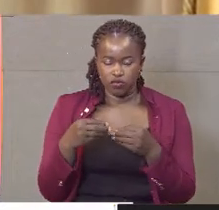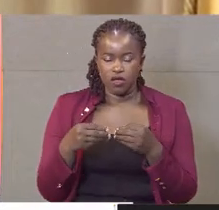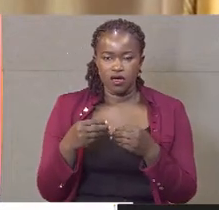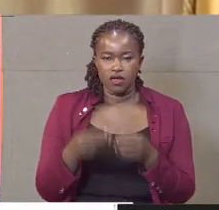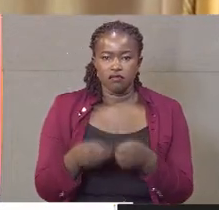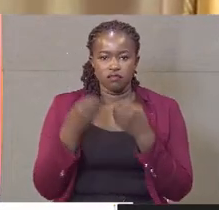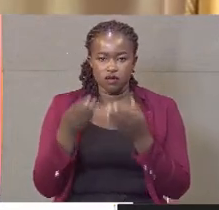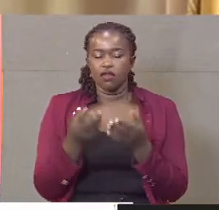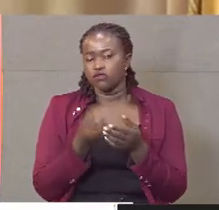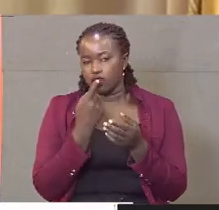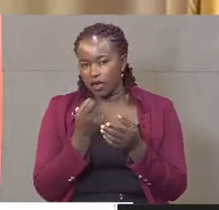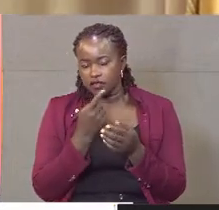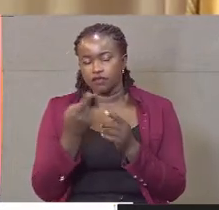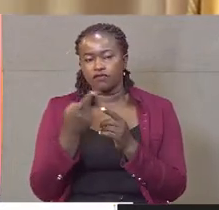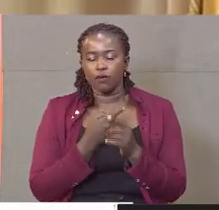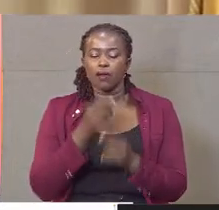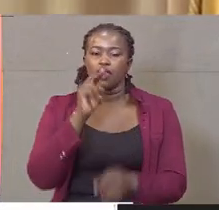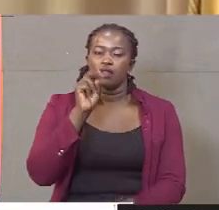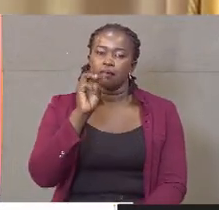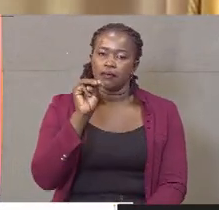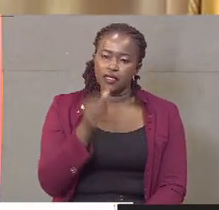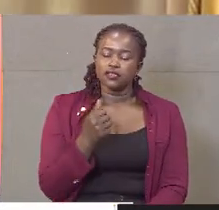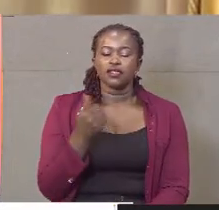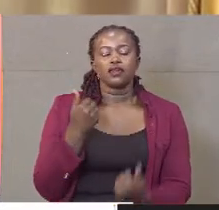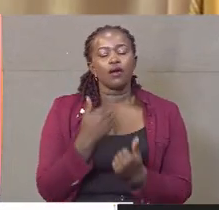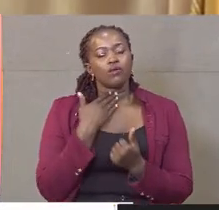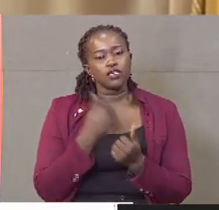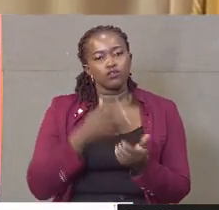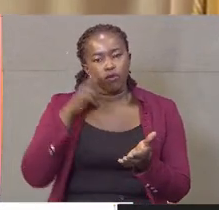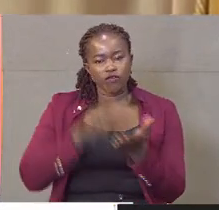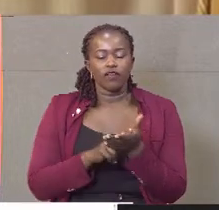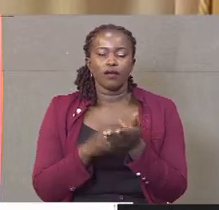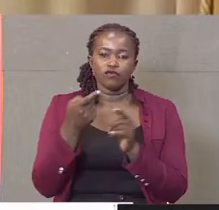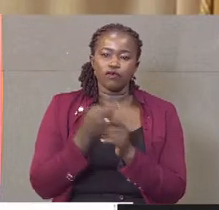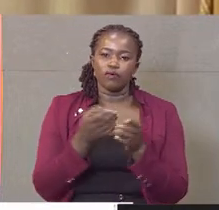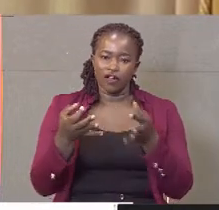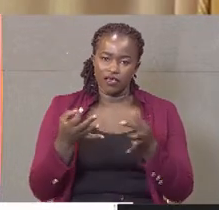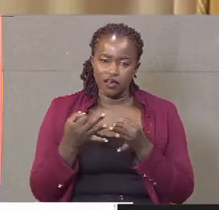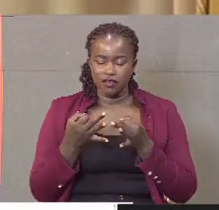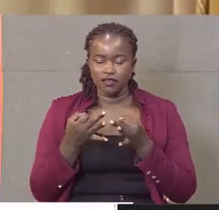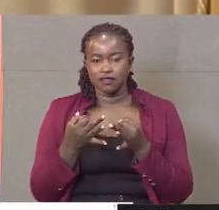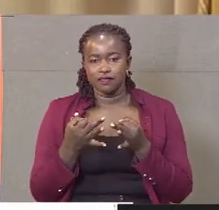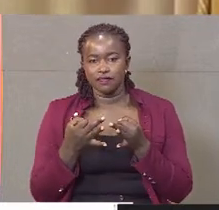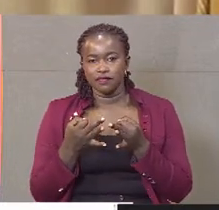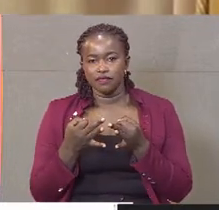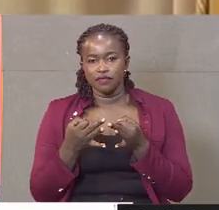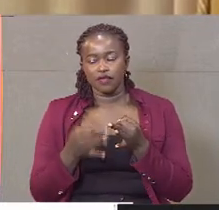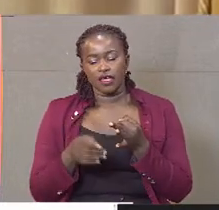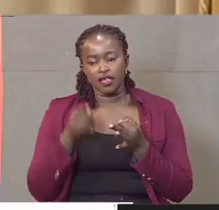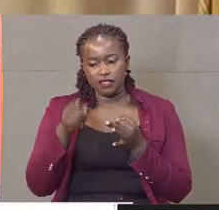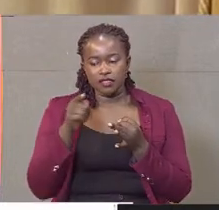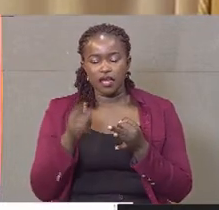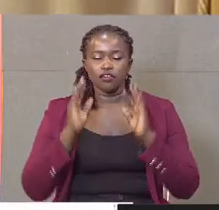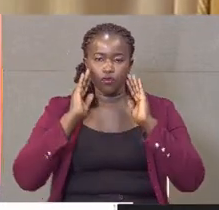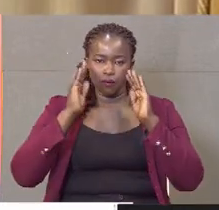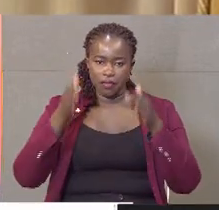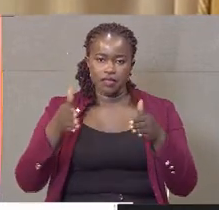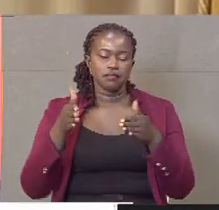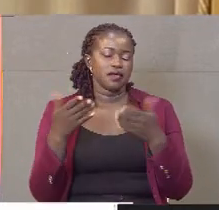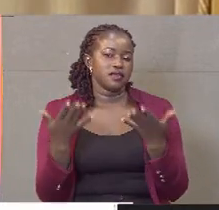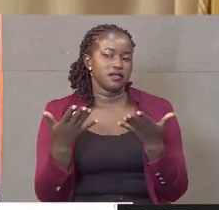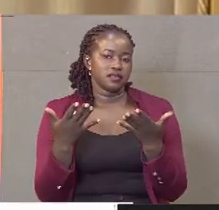by NMS. So we will need to confirm from finance if that commitment was